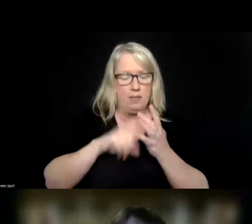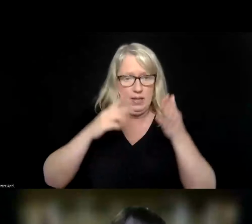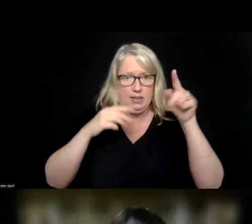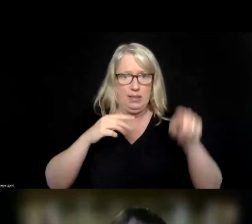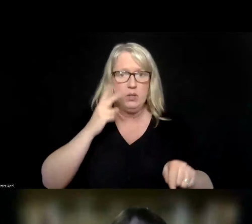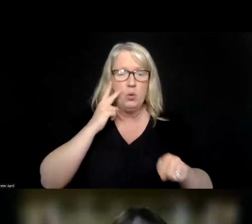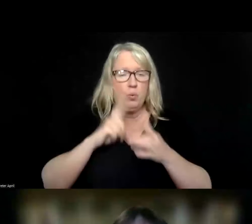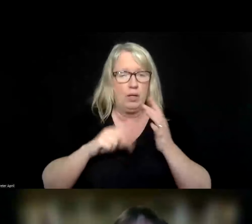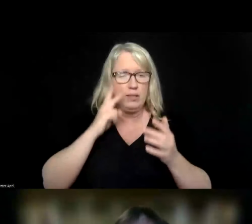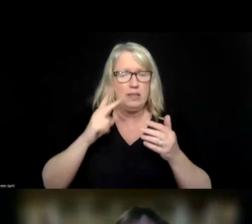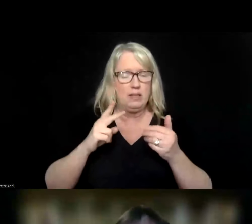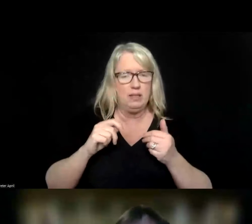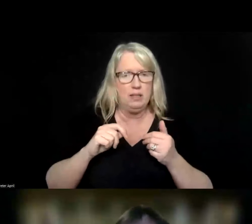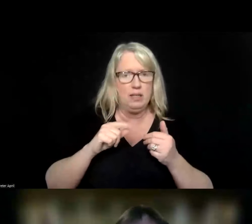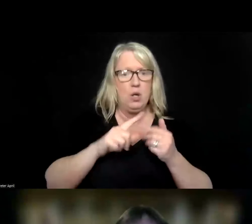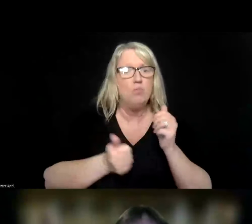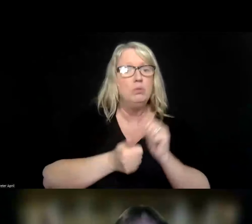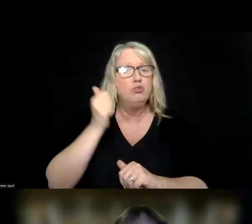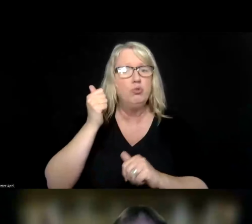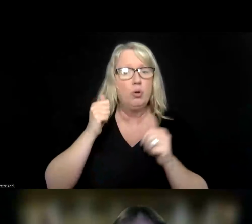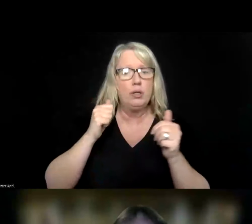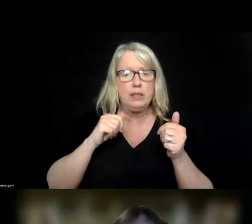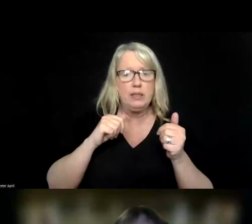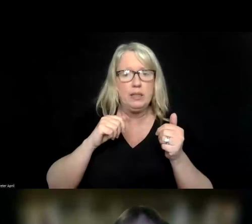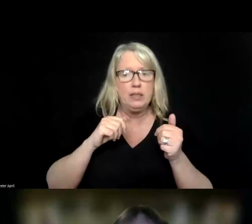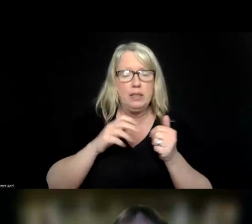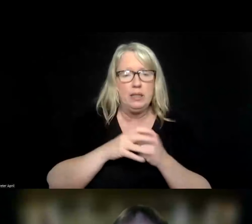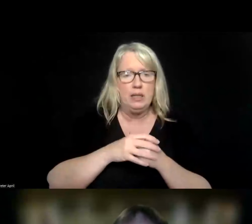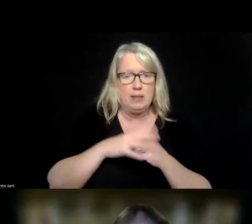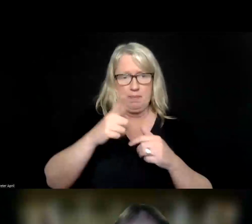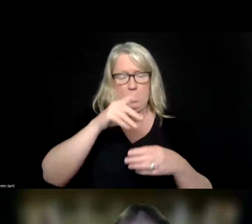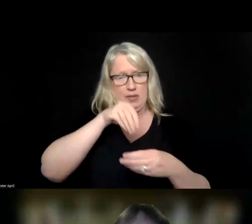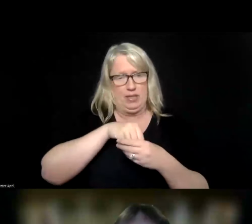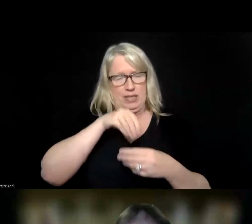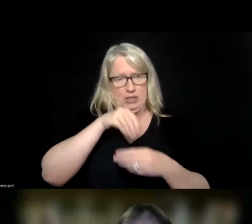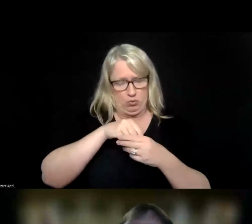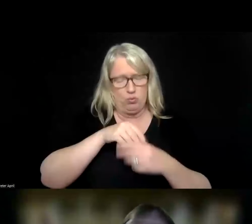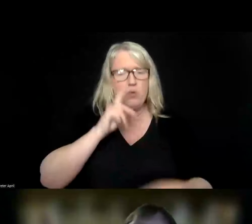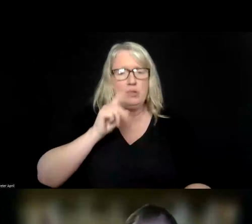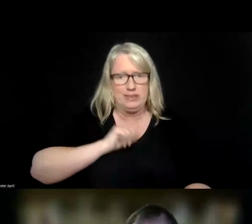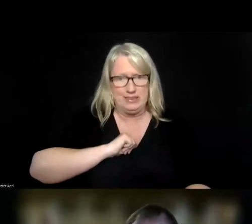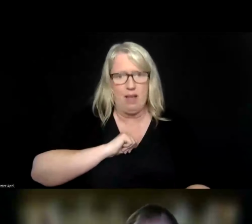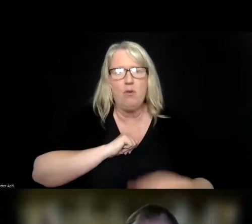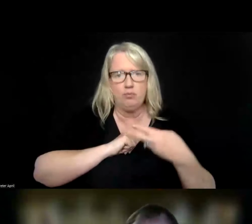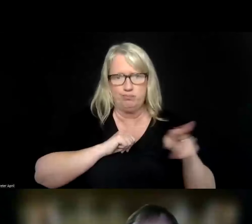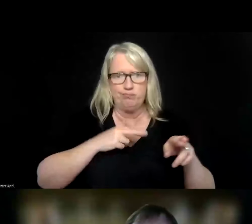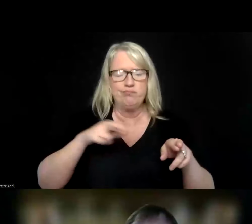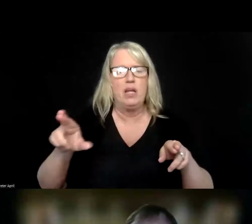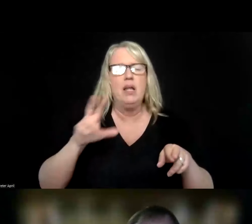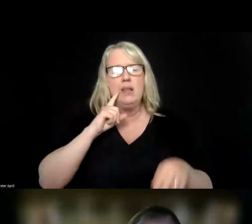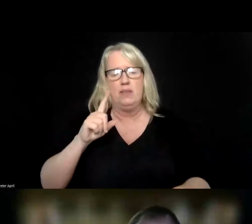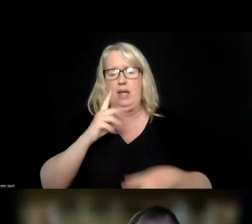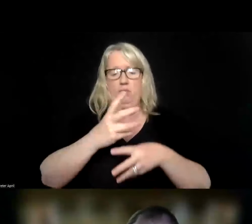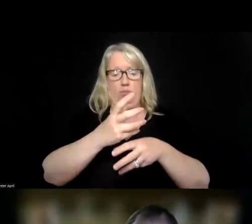that at the top, the vast majority are internal self-dispatch, where the mobile crisis will